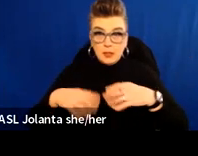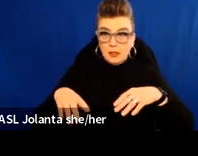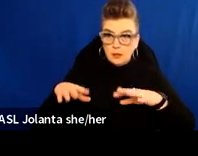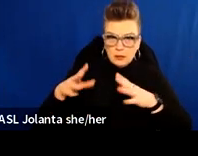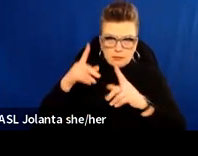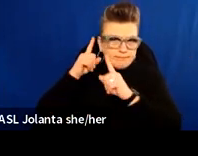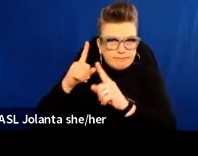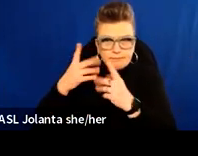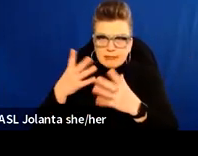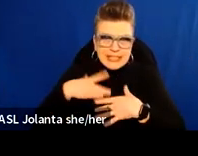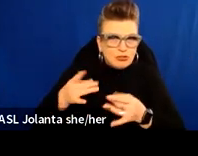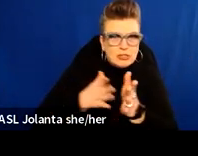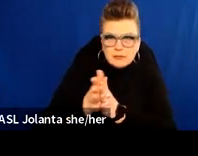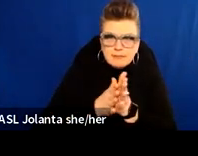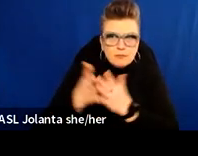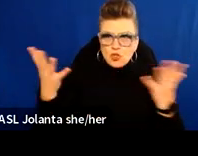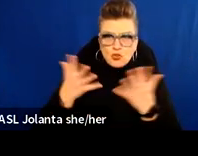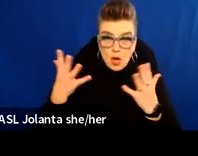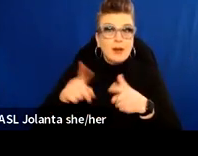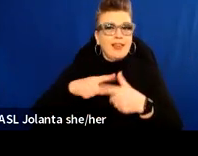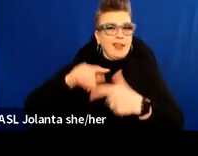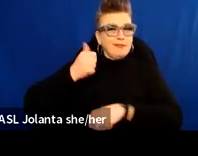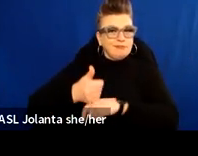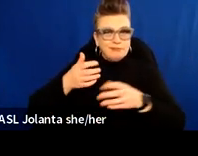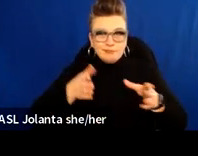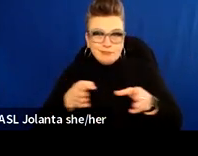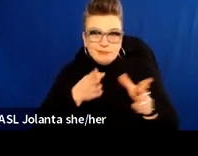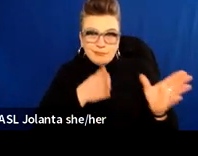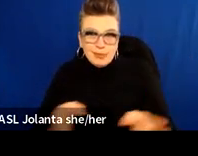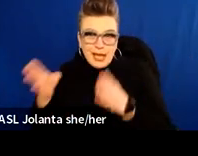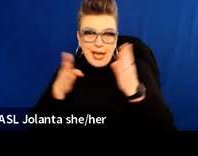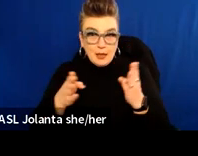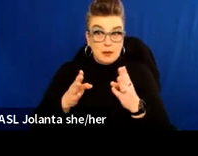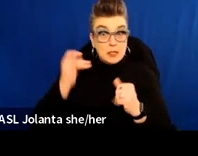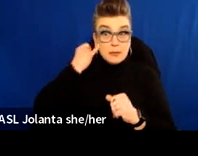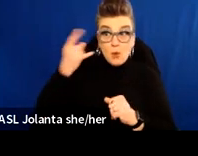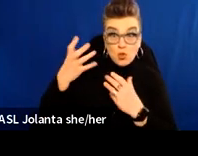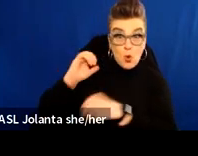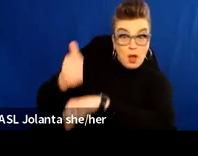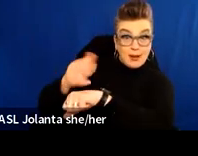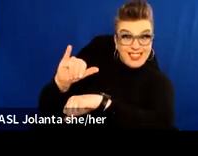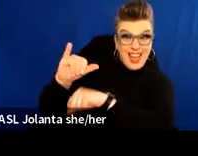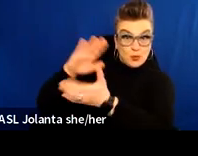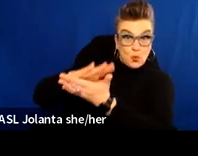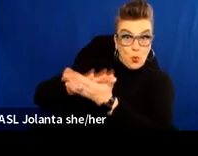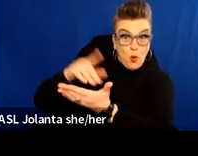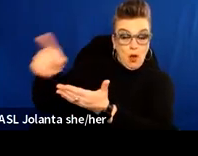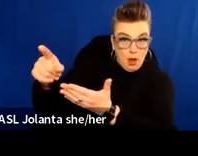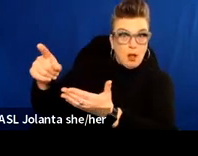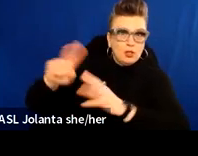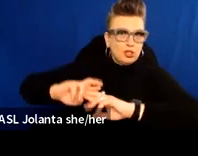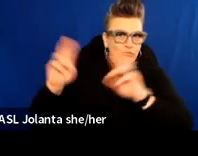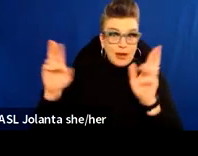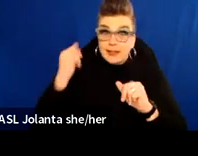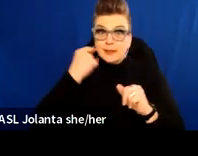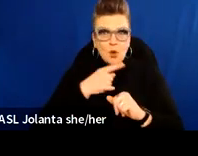building out a partnership with that specific school around a an academic pathway such as something like biomedical